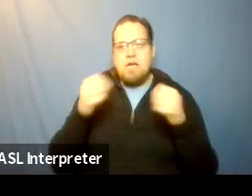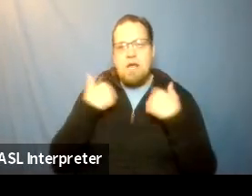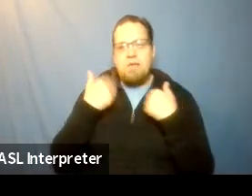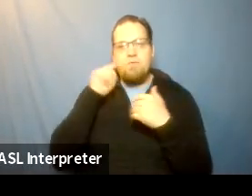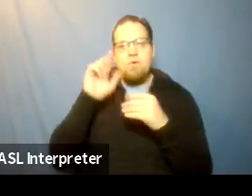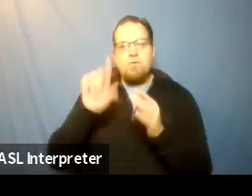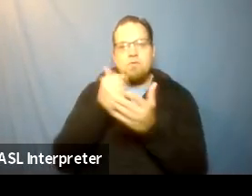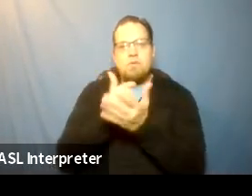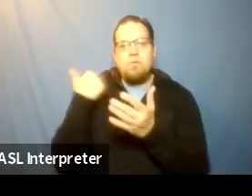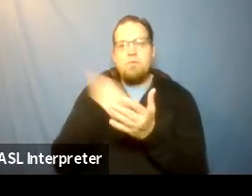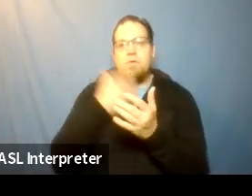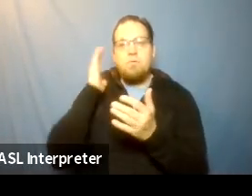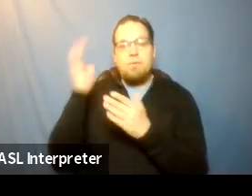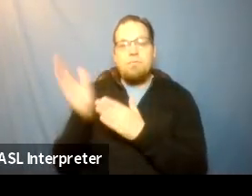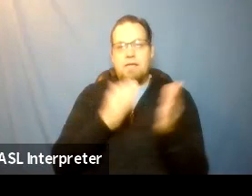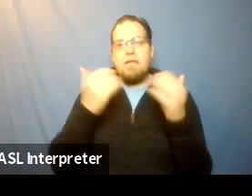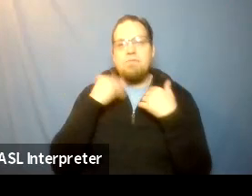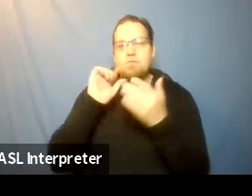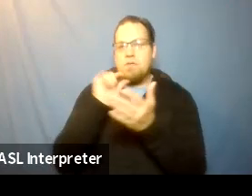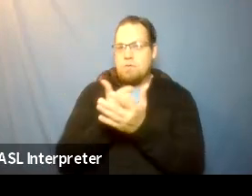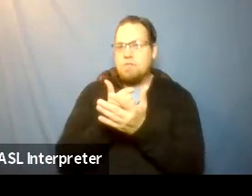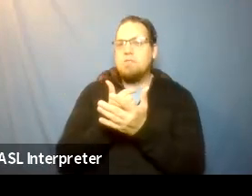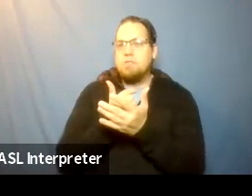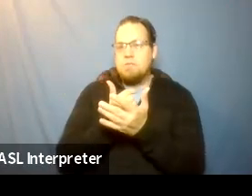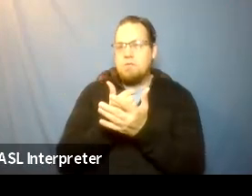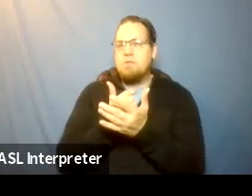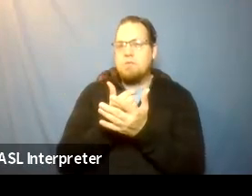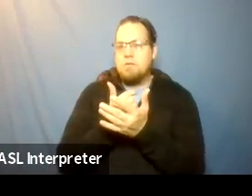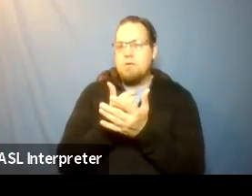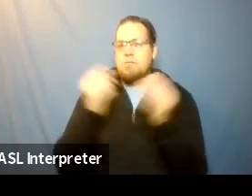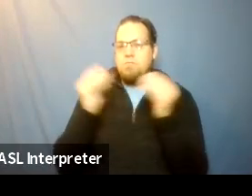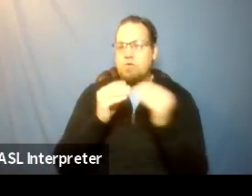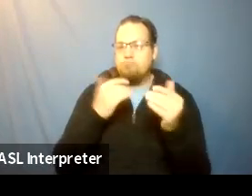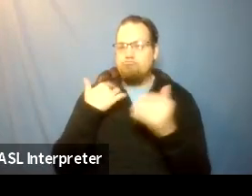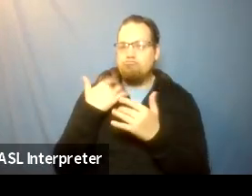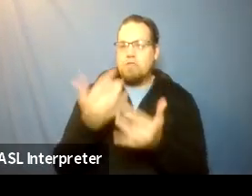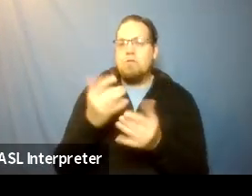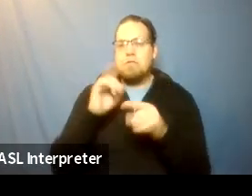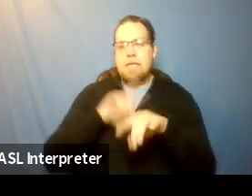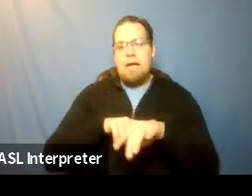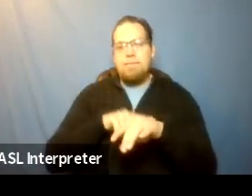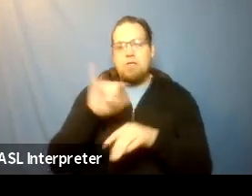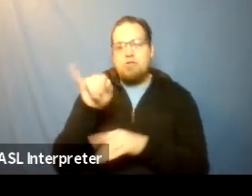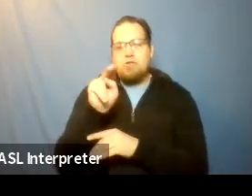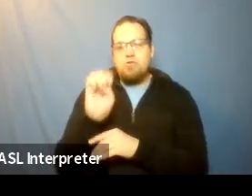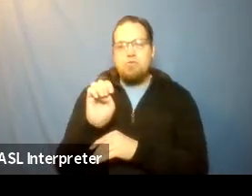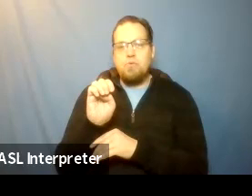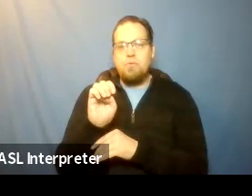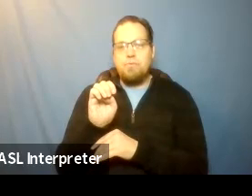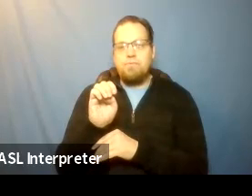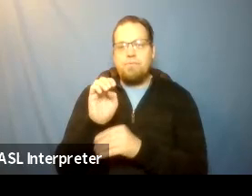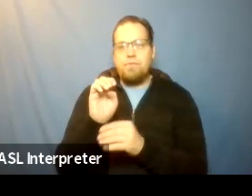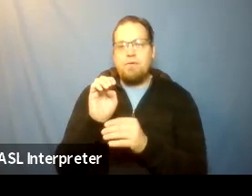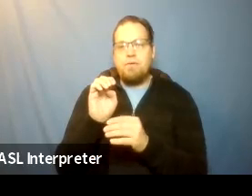we plan on having graduation, and again at a more traditional time in June that we've had in years